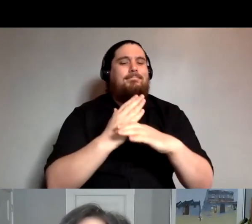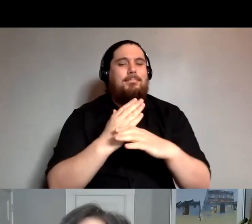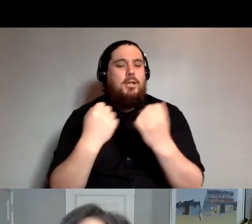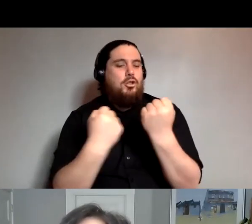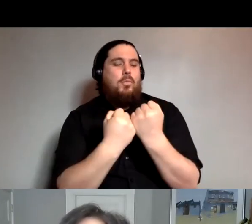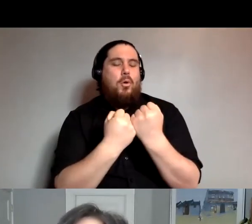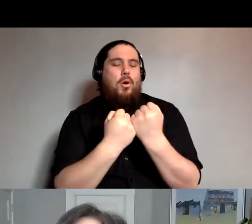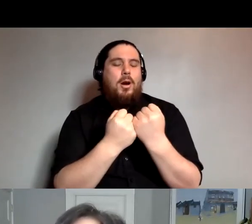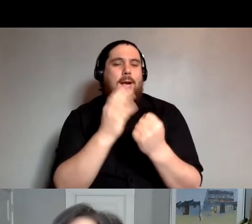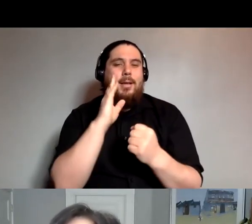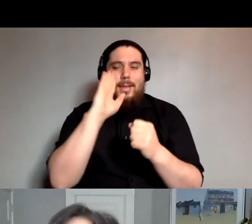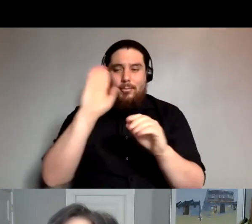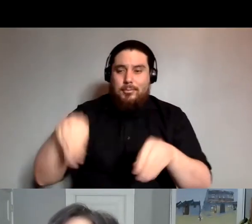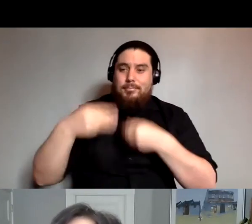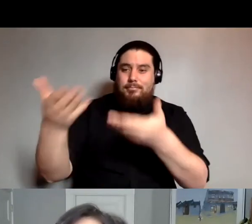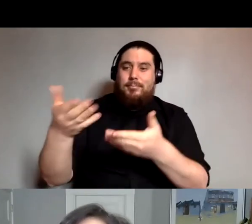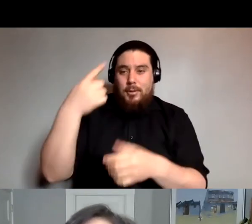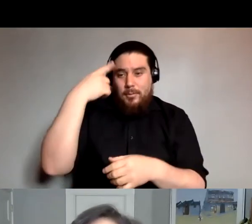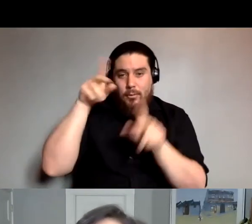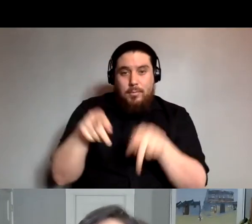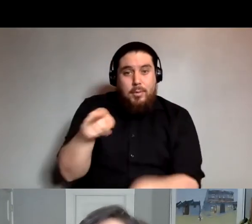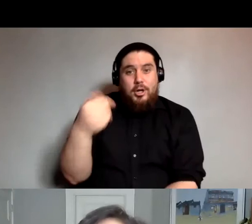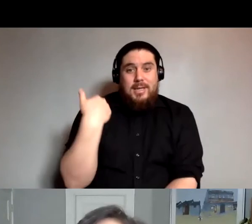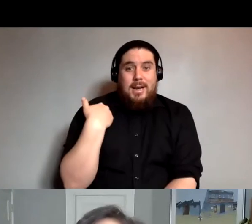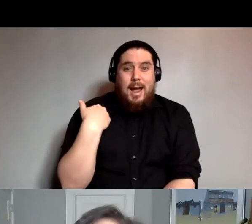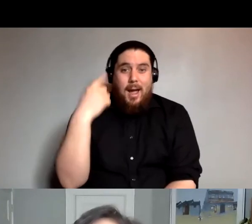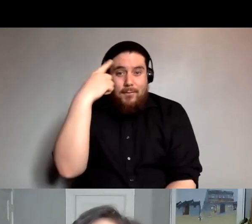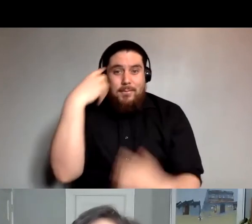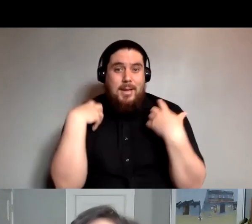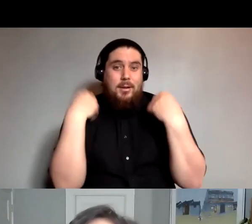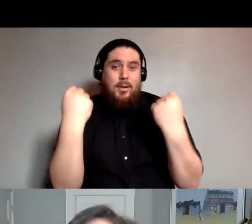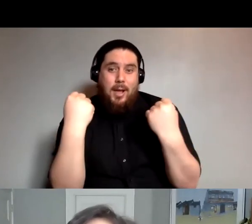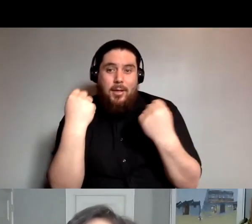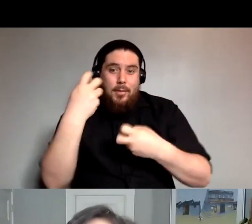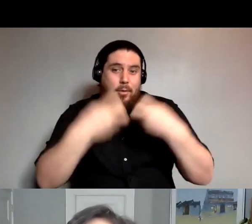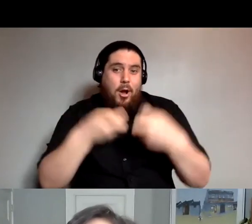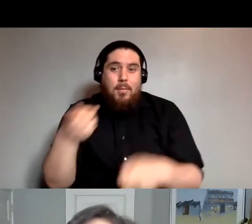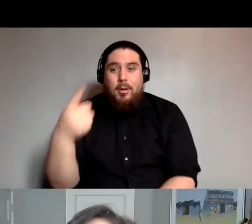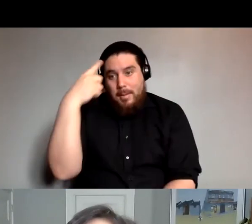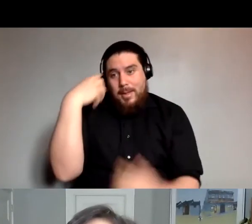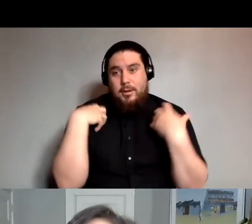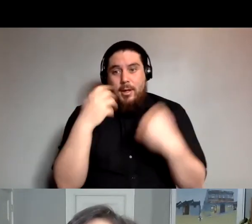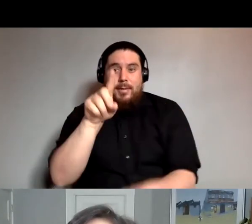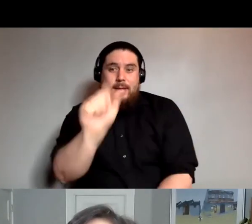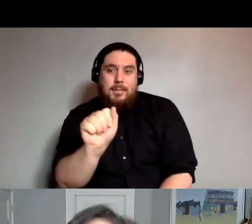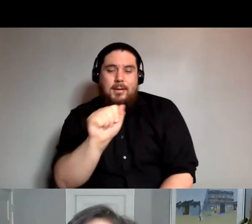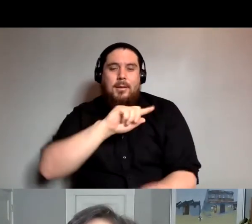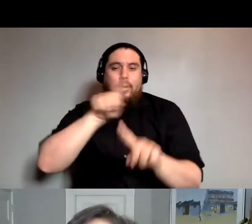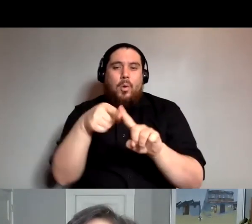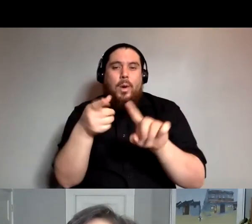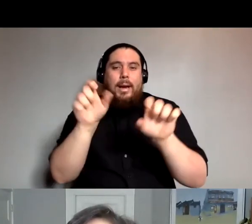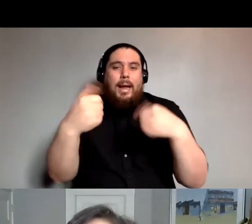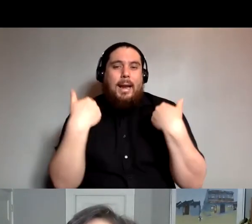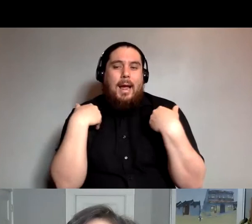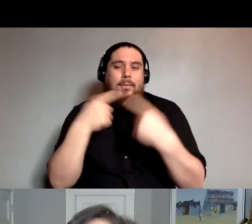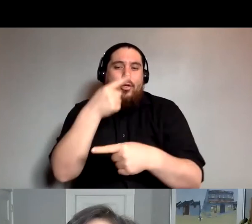to the person with a mental health condition or disability at the right time. And so to Neil's